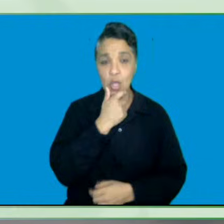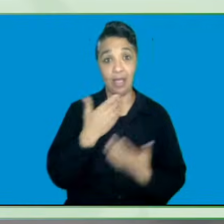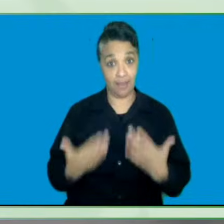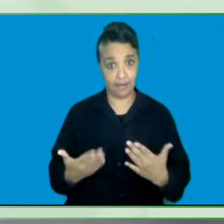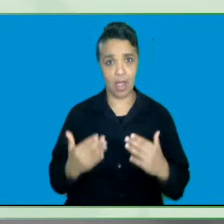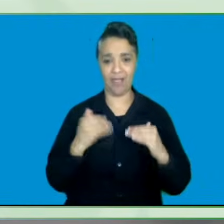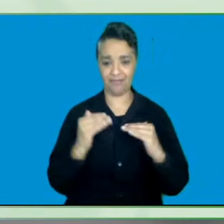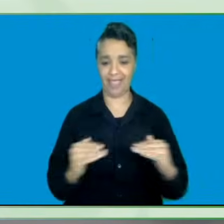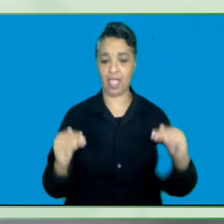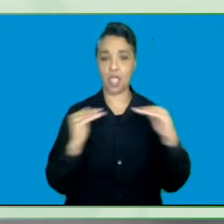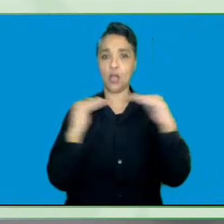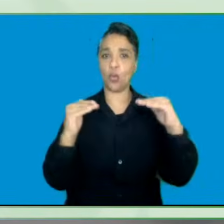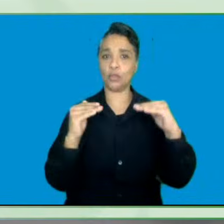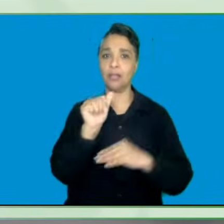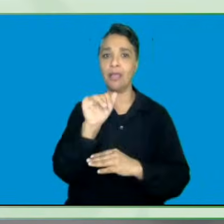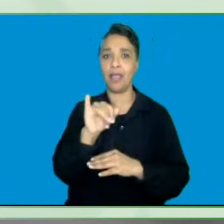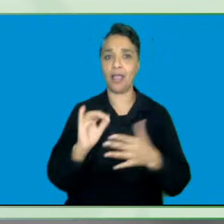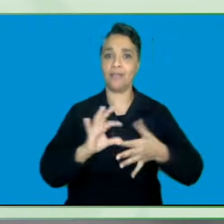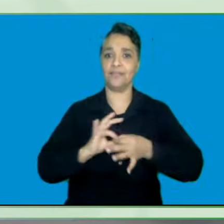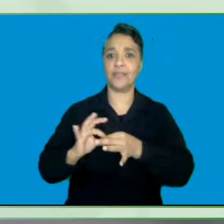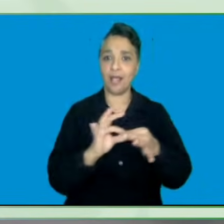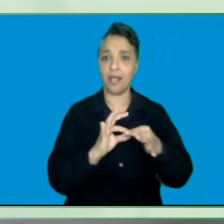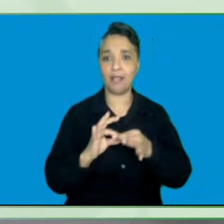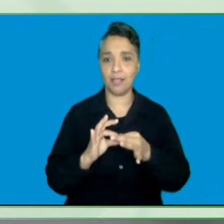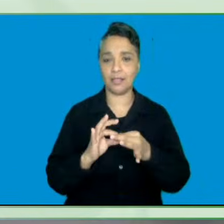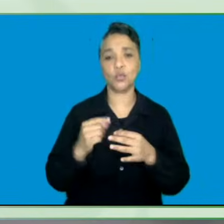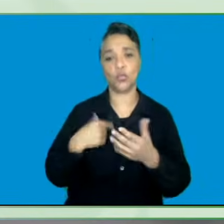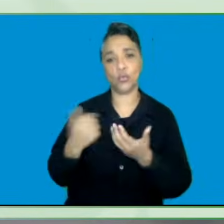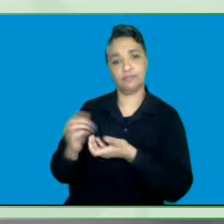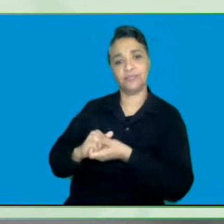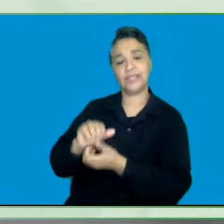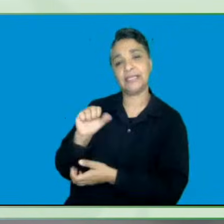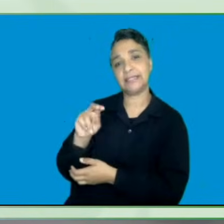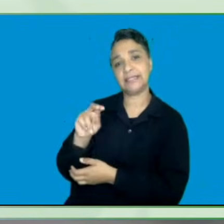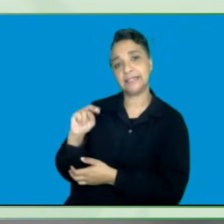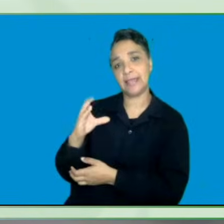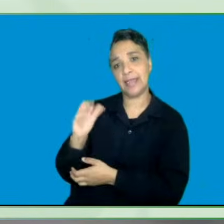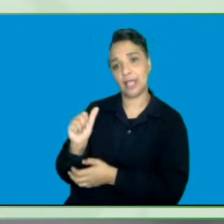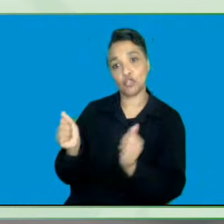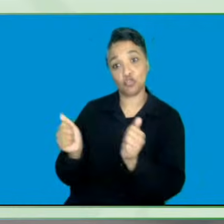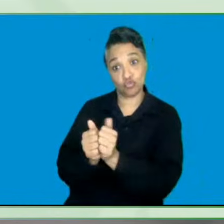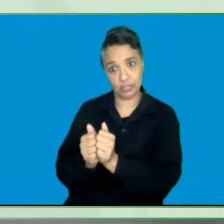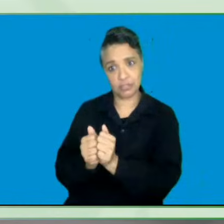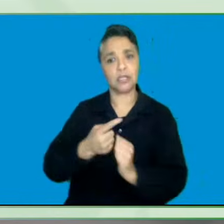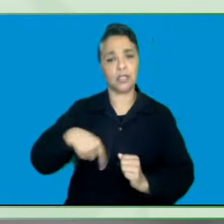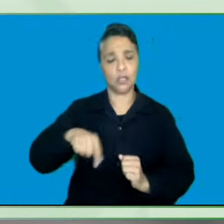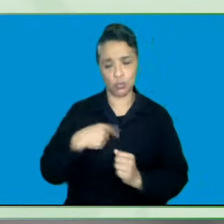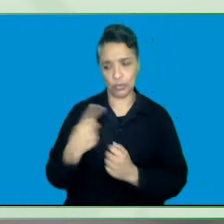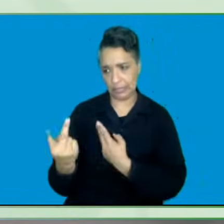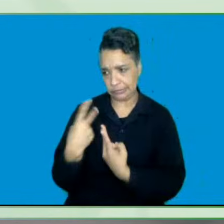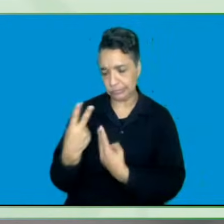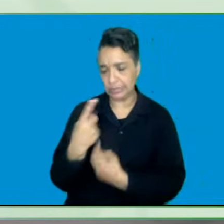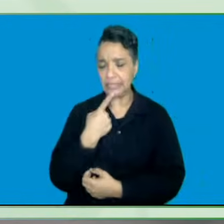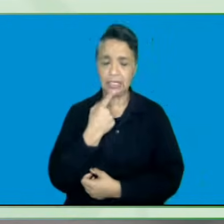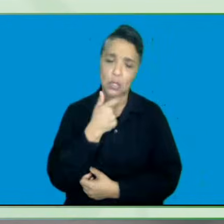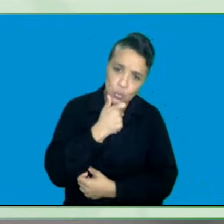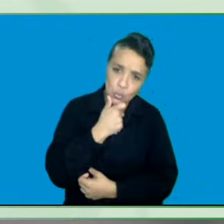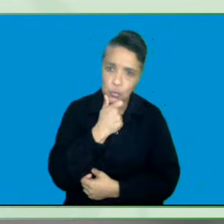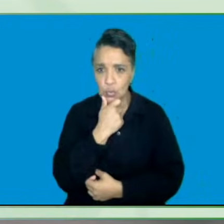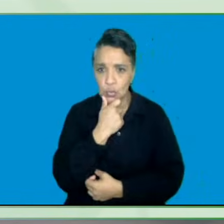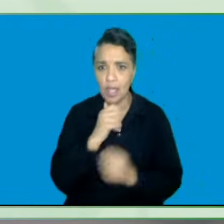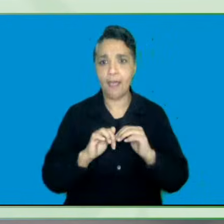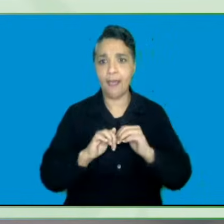Alliance that we are running together with Seneca Trust, we are both addressing the need of having a